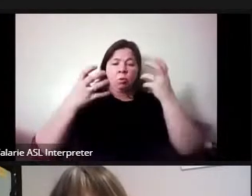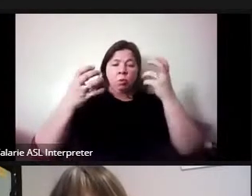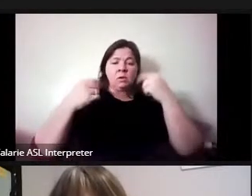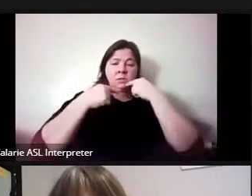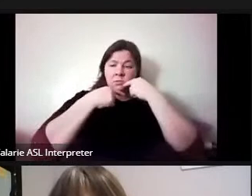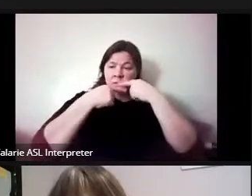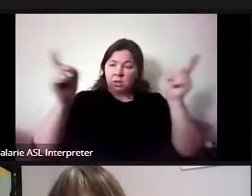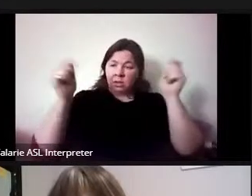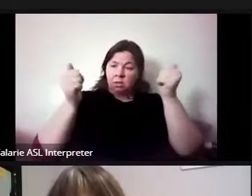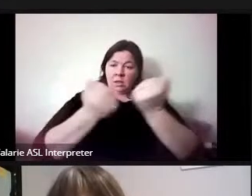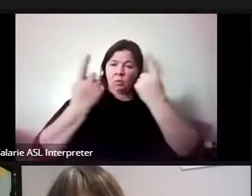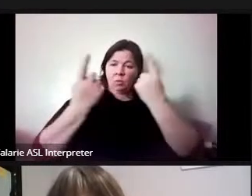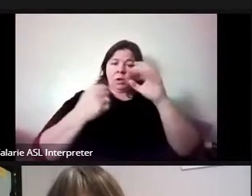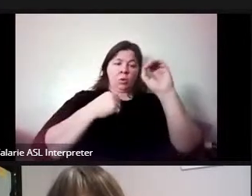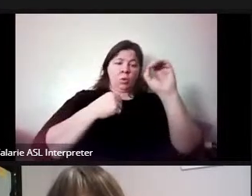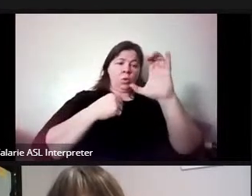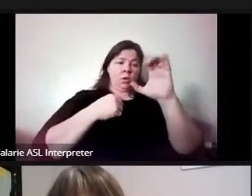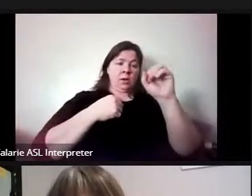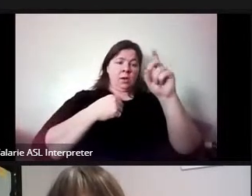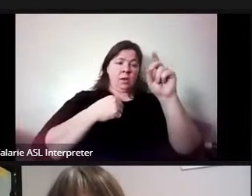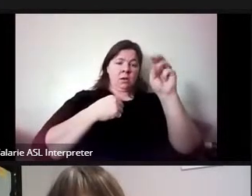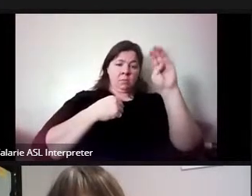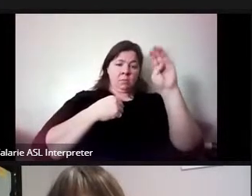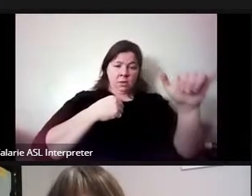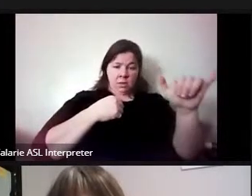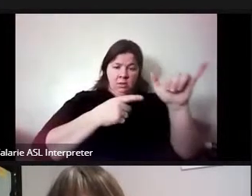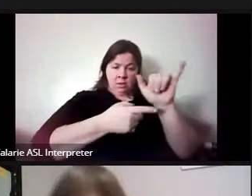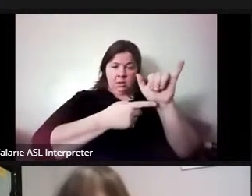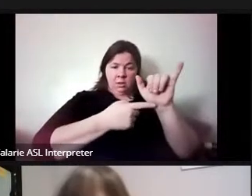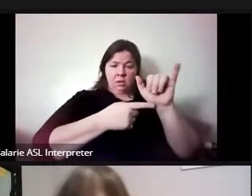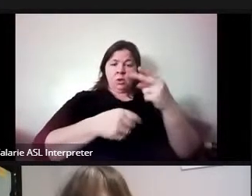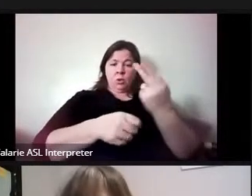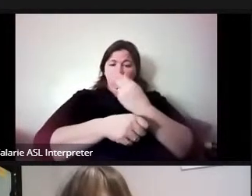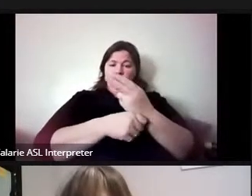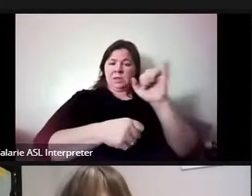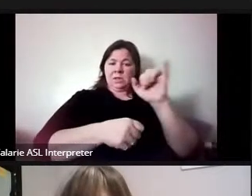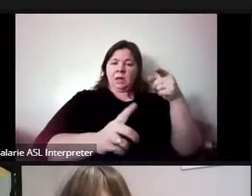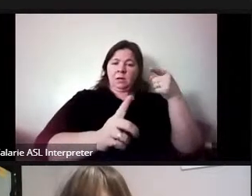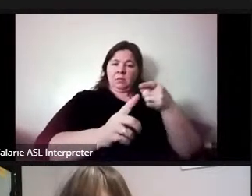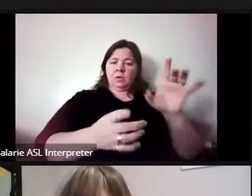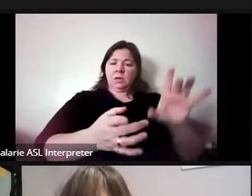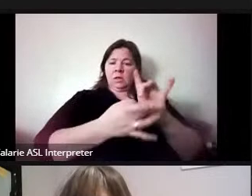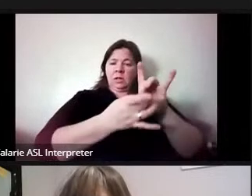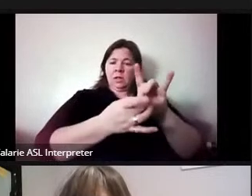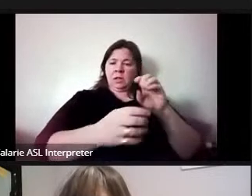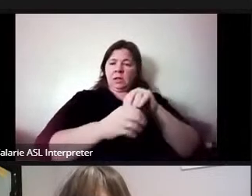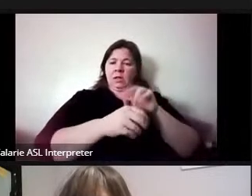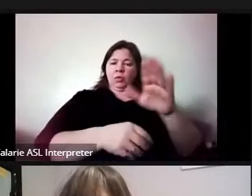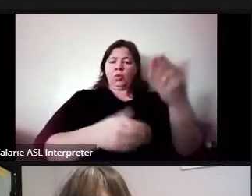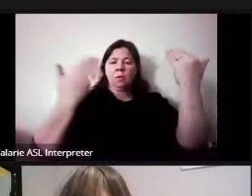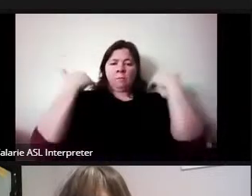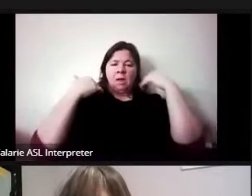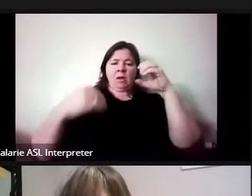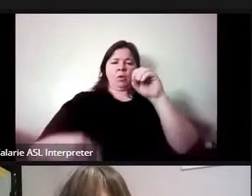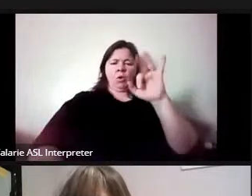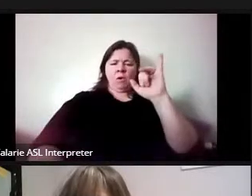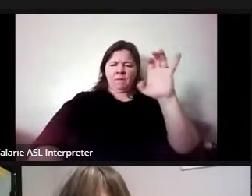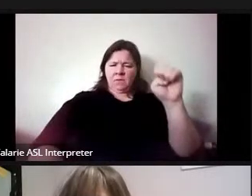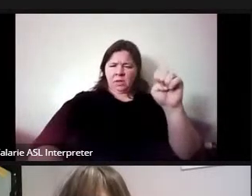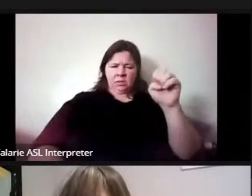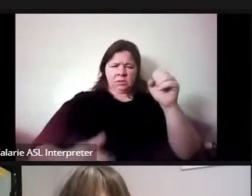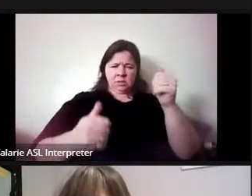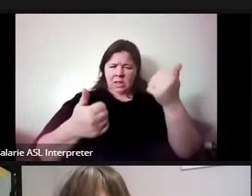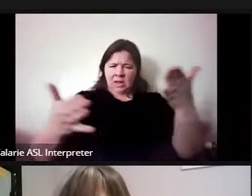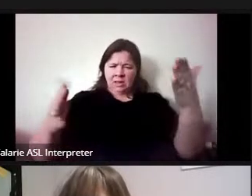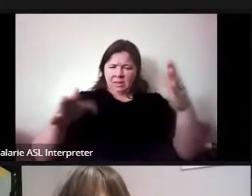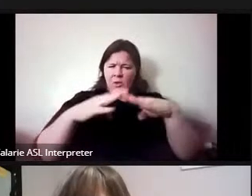anyone about the Academy, and use that particular link, that would be in your back office. But is anything